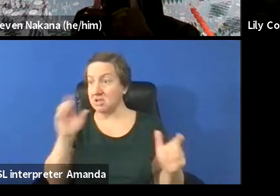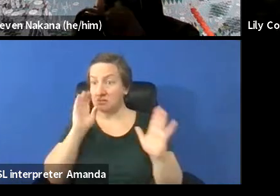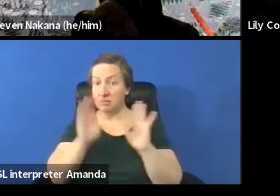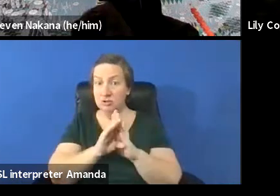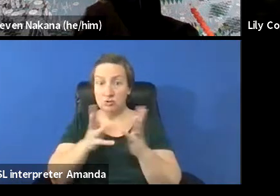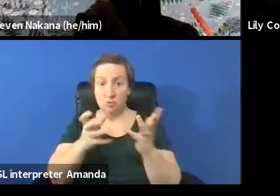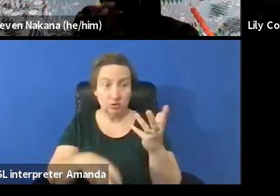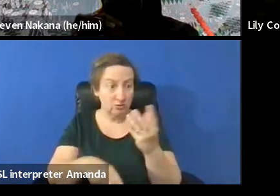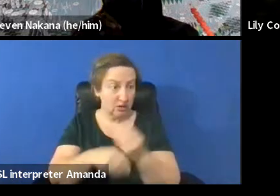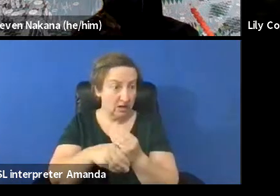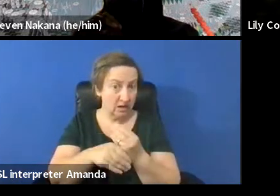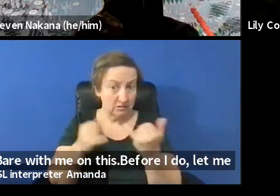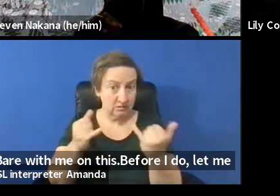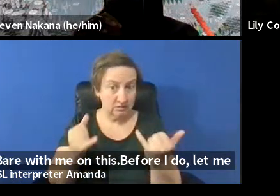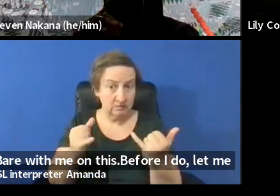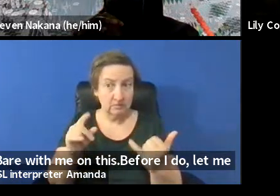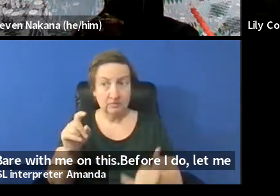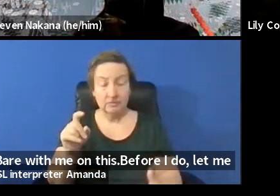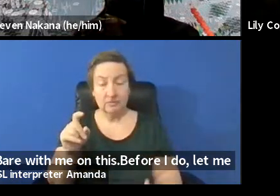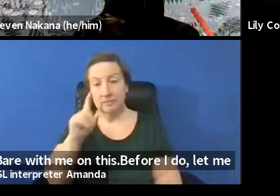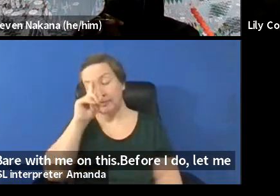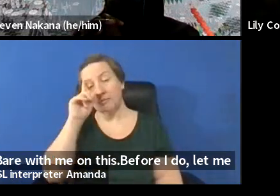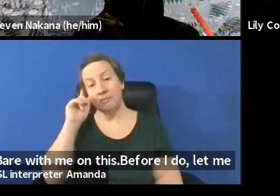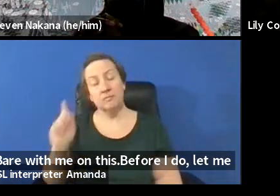like to add at this point?